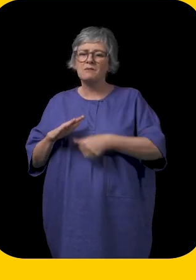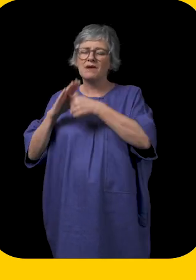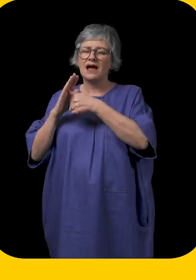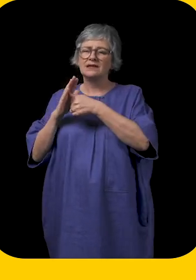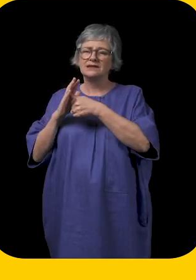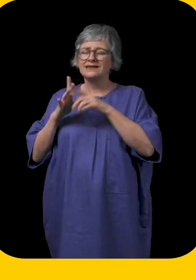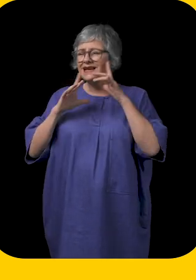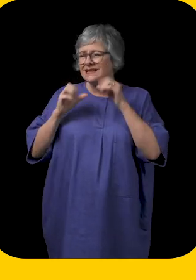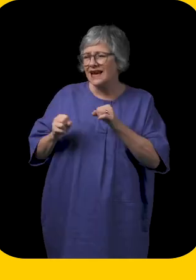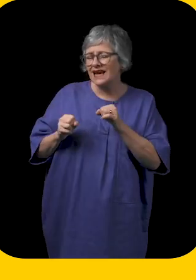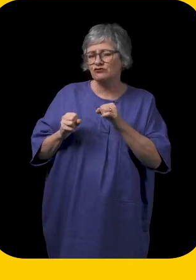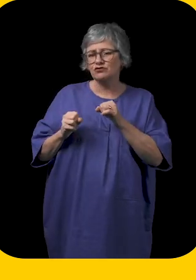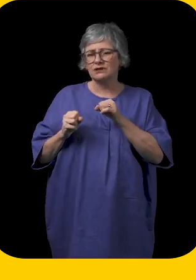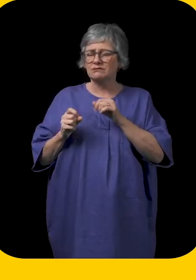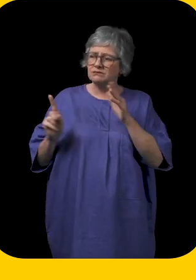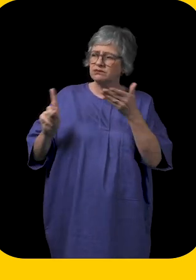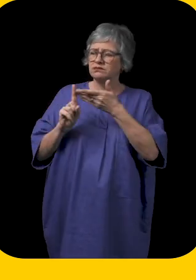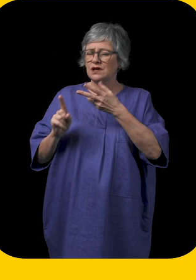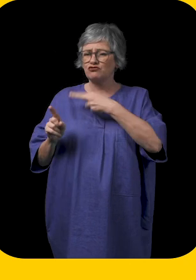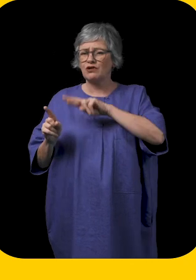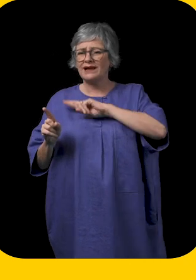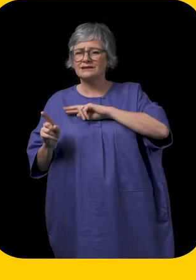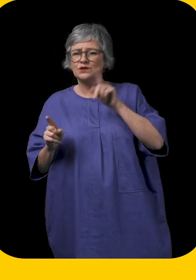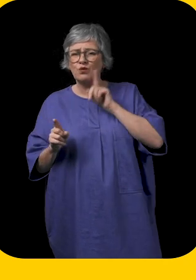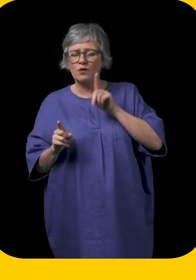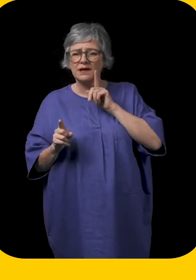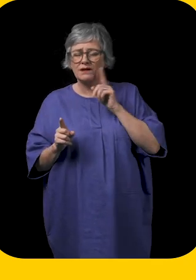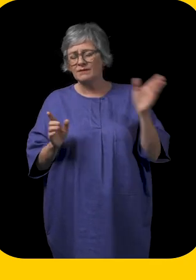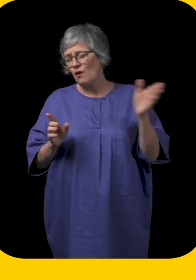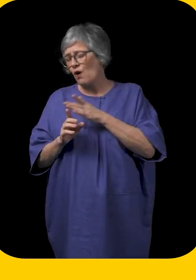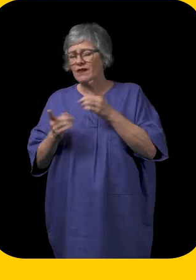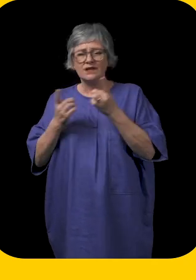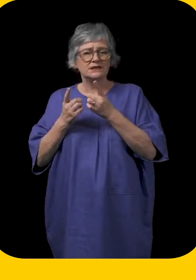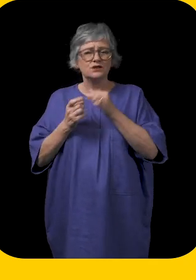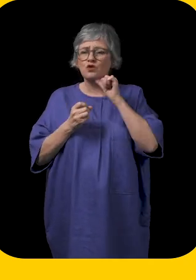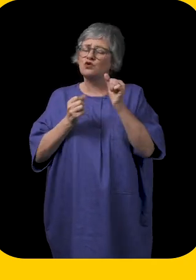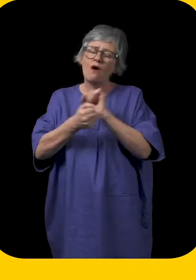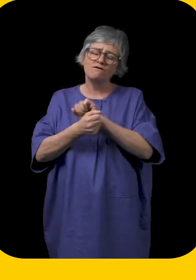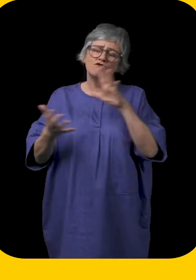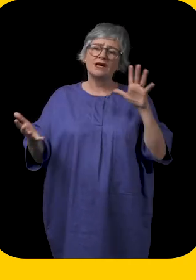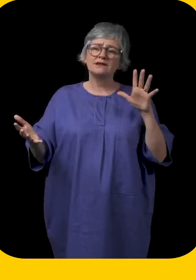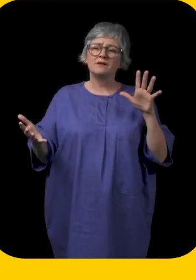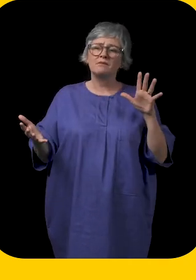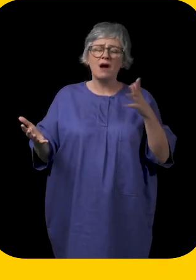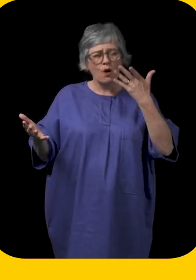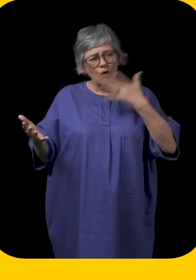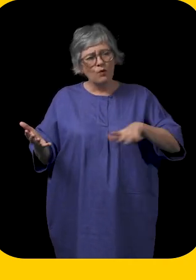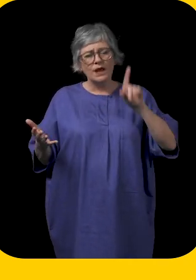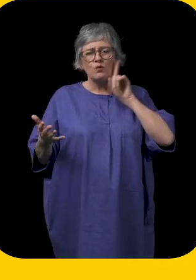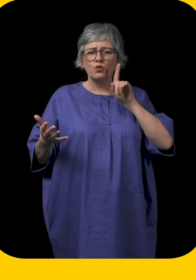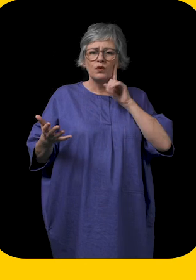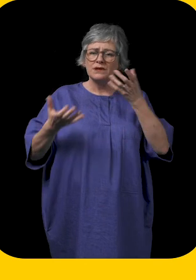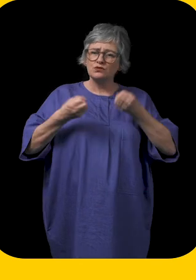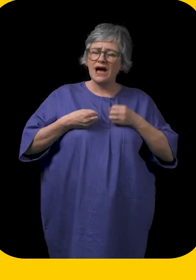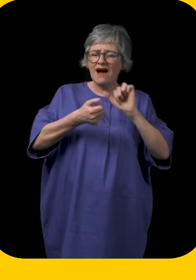of, like I say, Black Lives Matter, hatred towards trans women, all of these things. I think